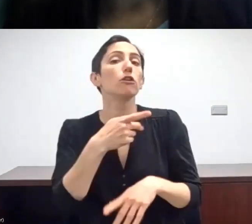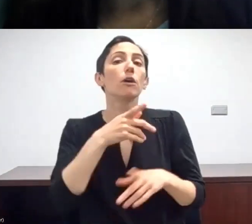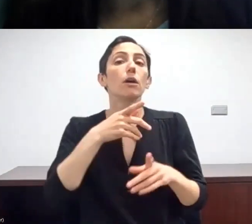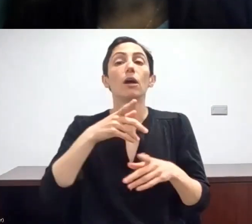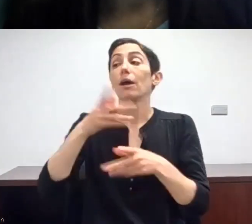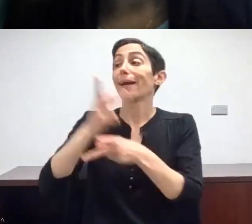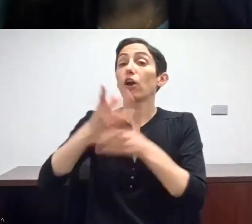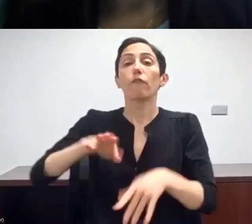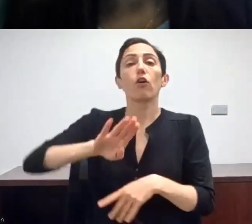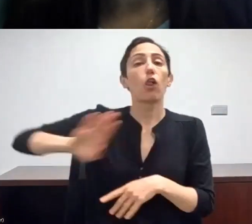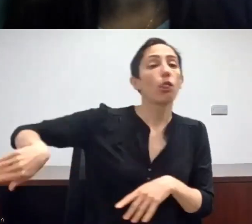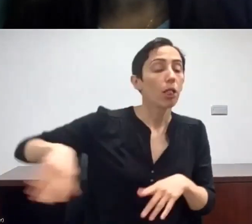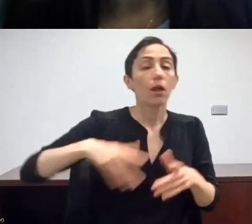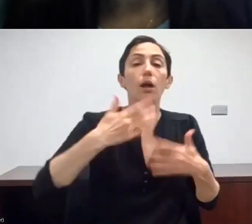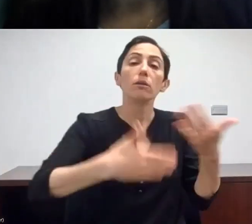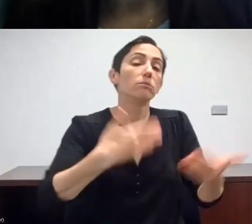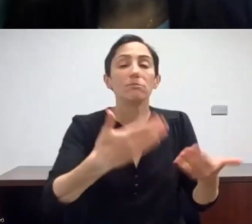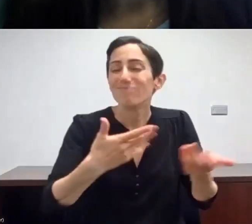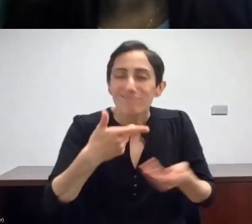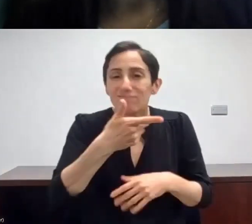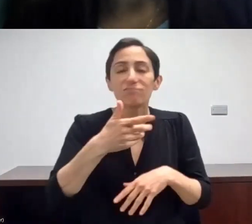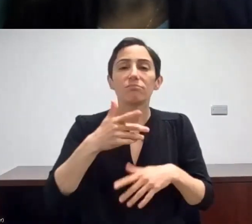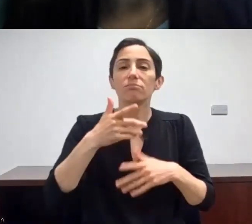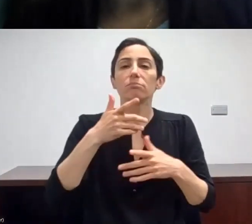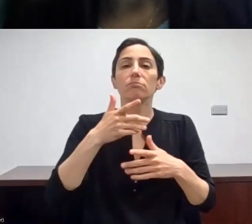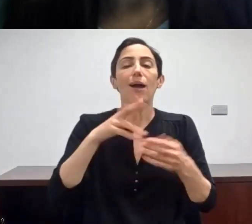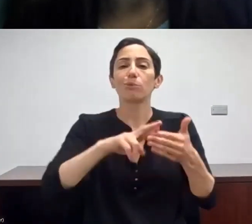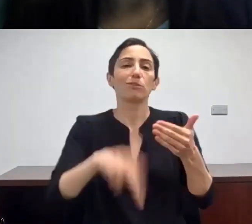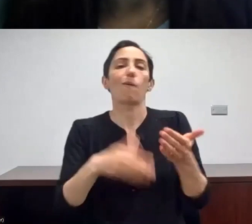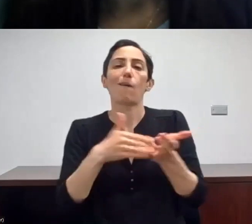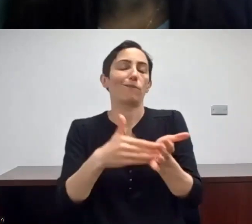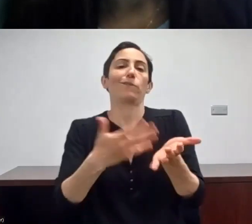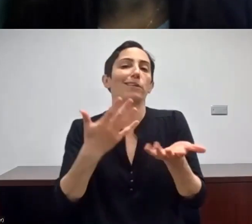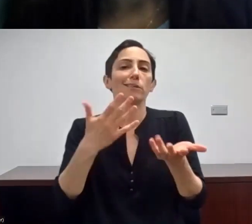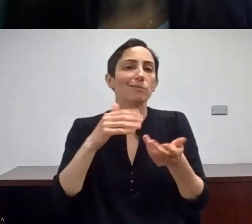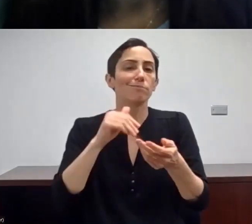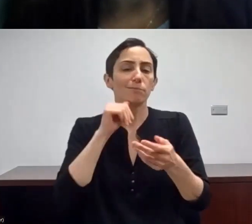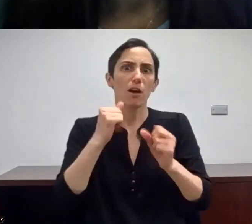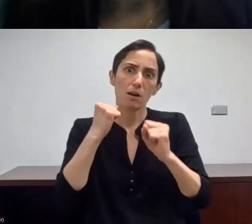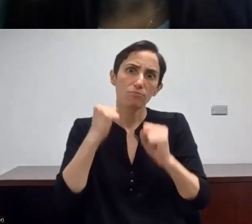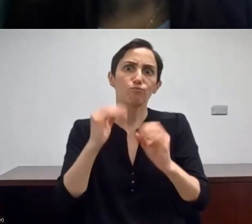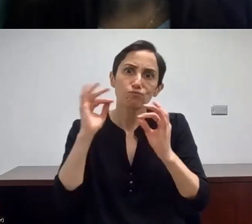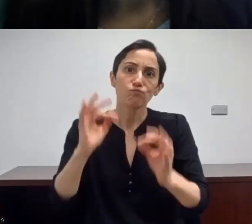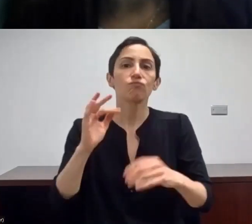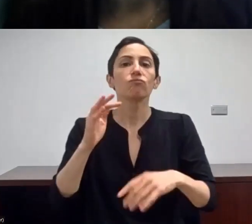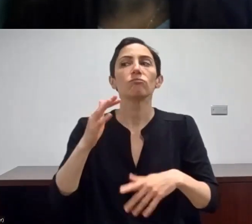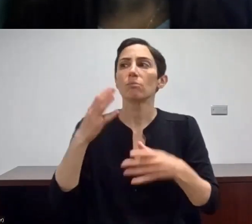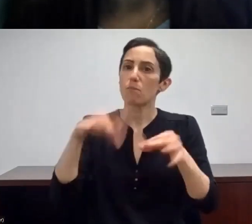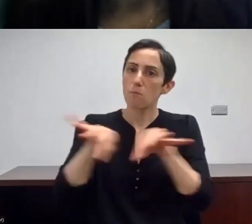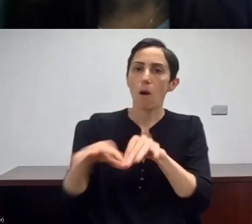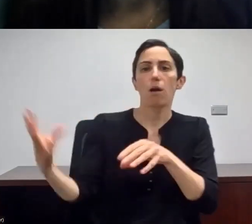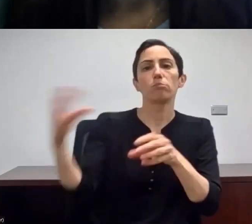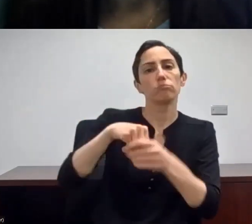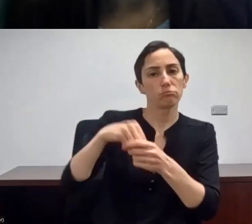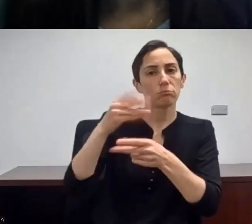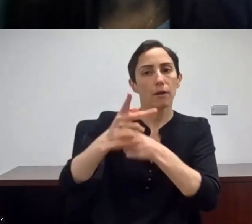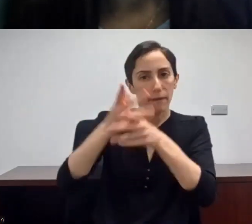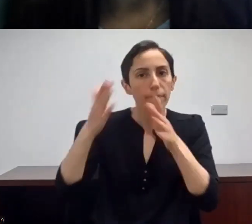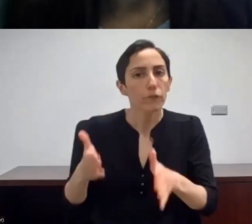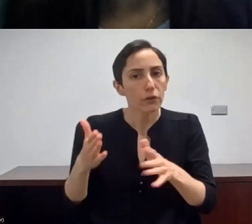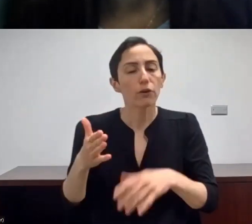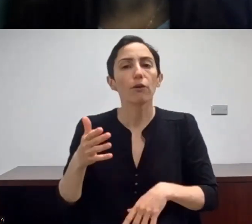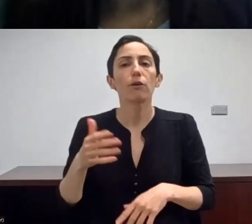the patient may be affected by that. And so it's important to address that too. So we're developing supportive